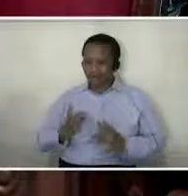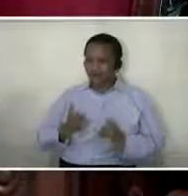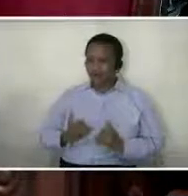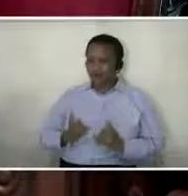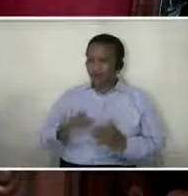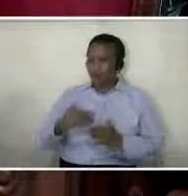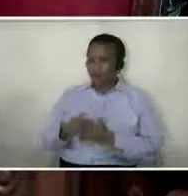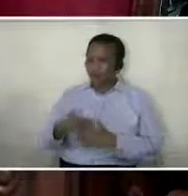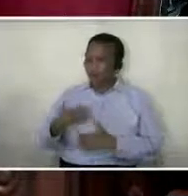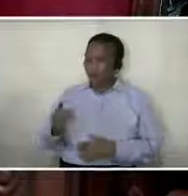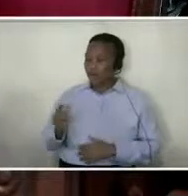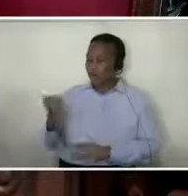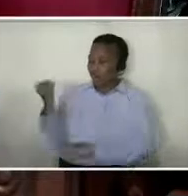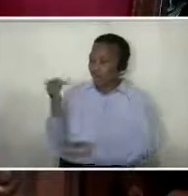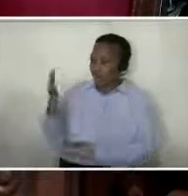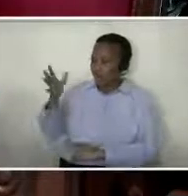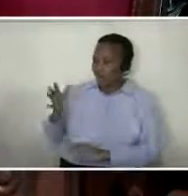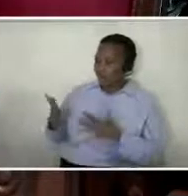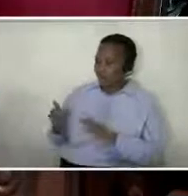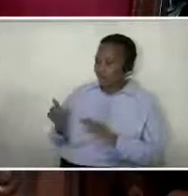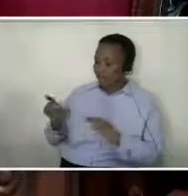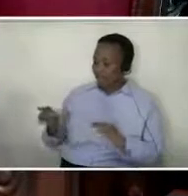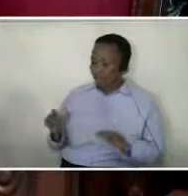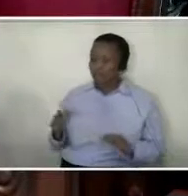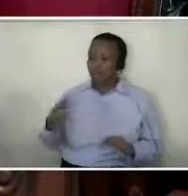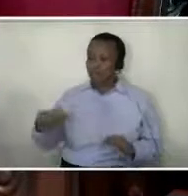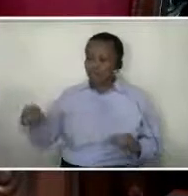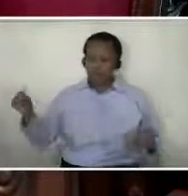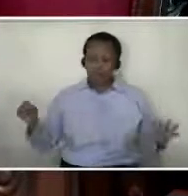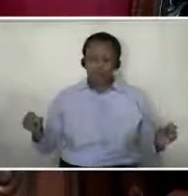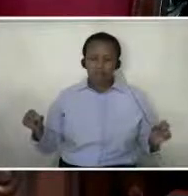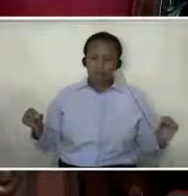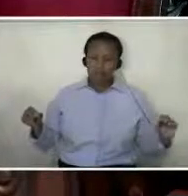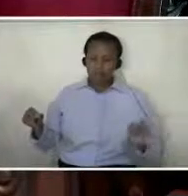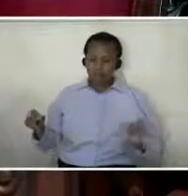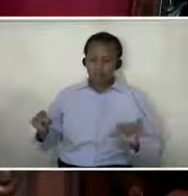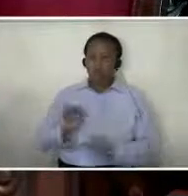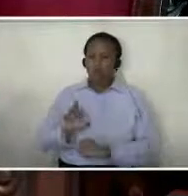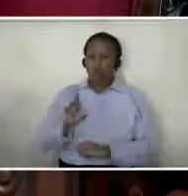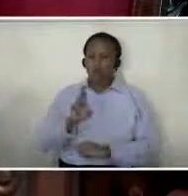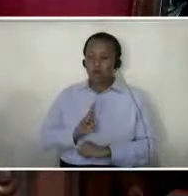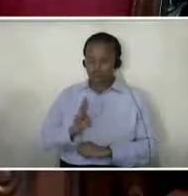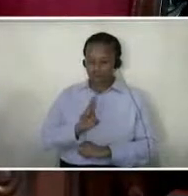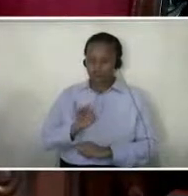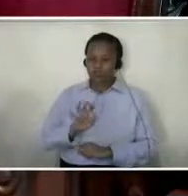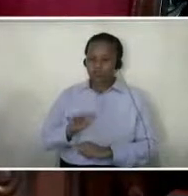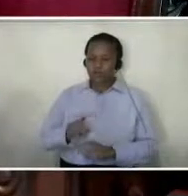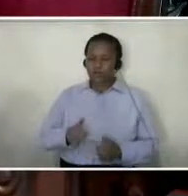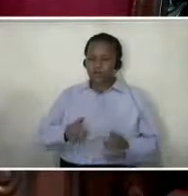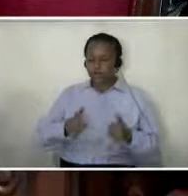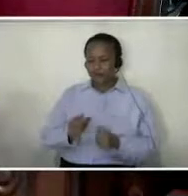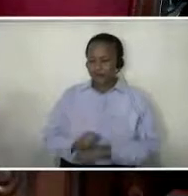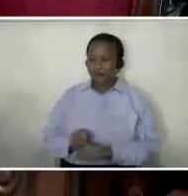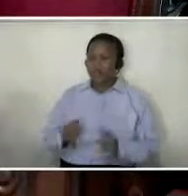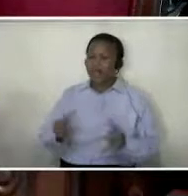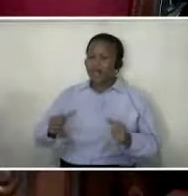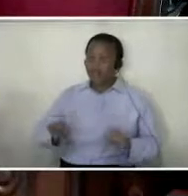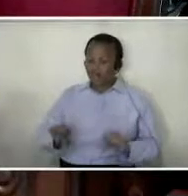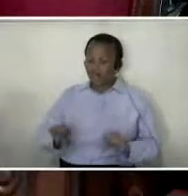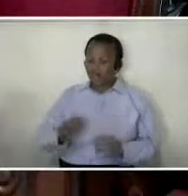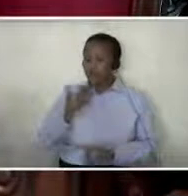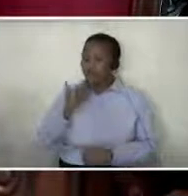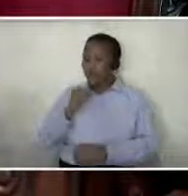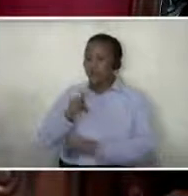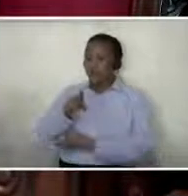will follow. The next speaker will be on behalf of the ATM, Honorable M. Phakathi, for 2 minutes.